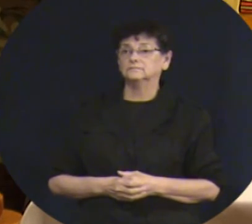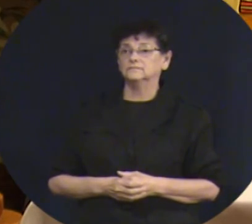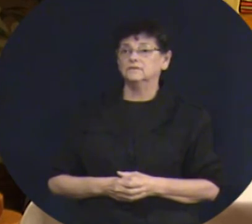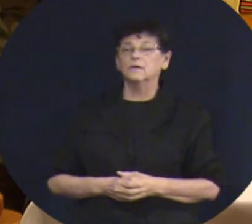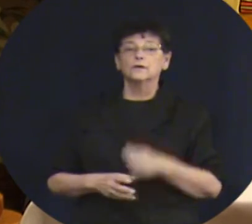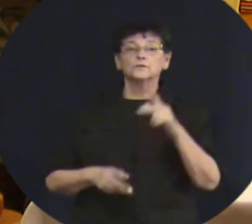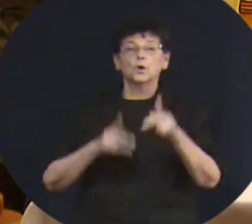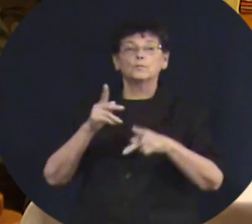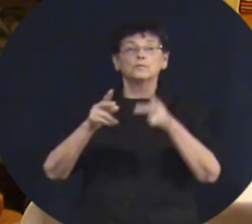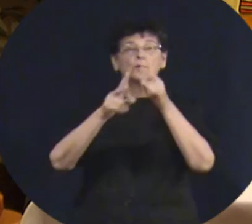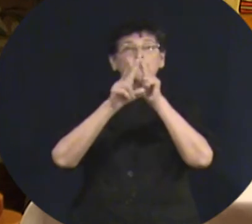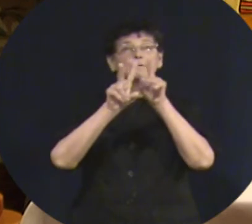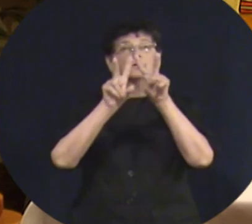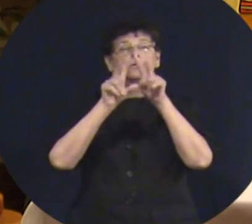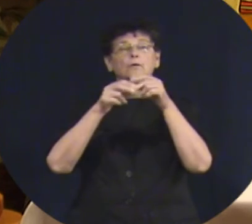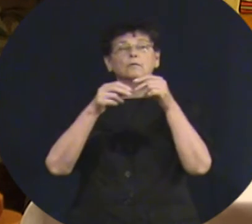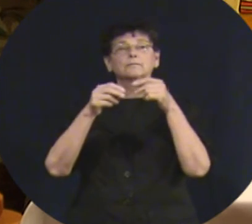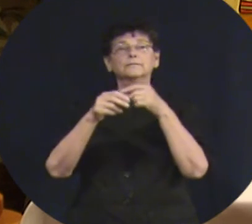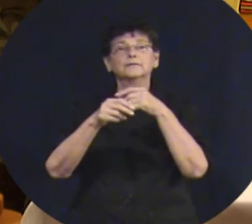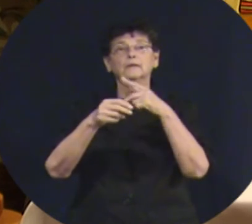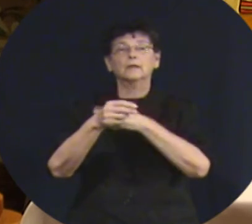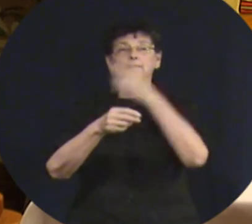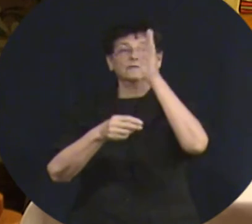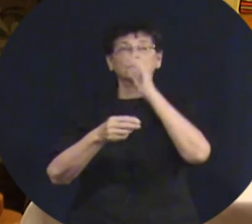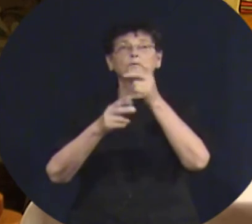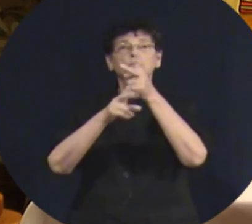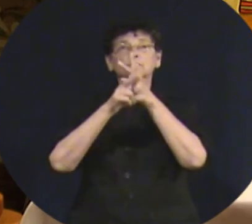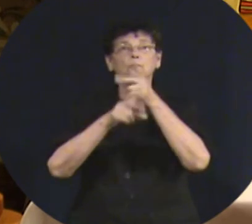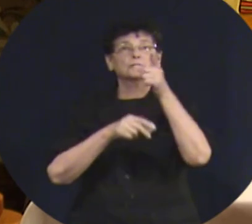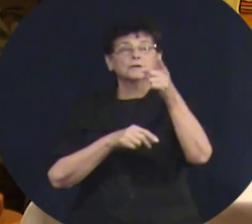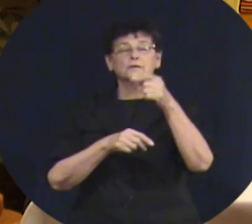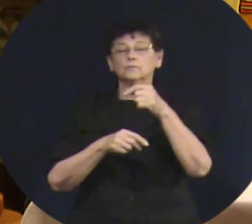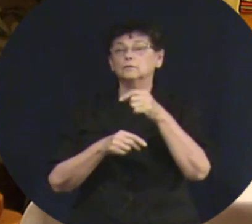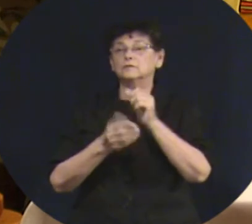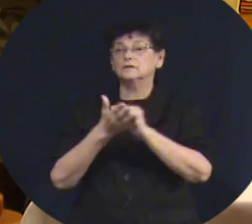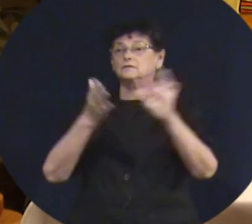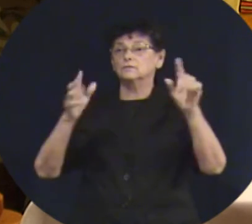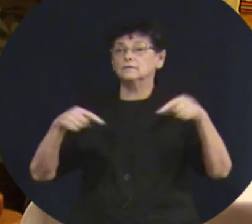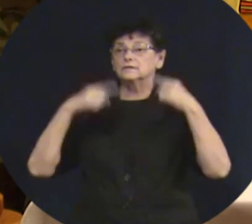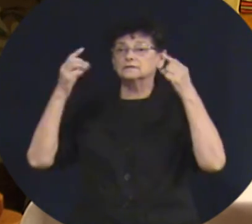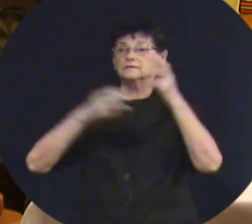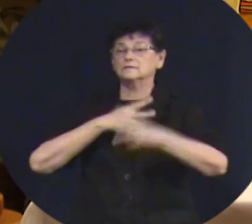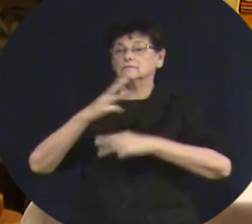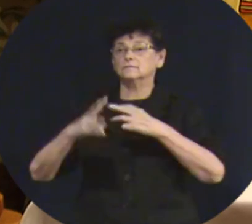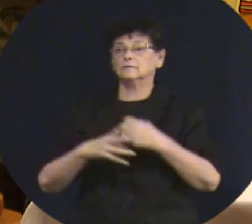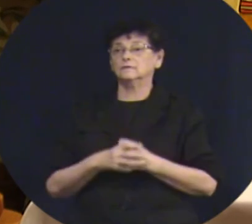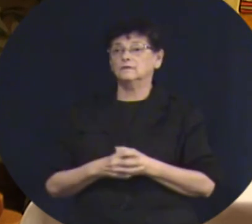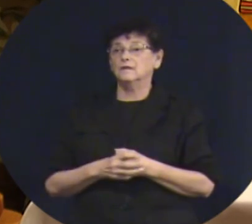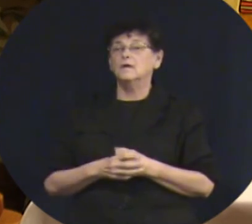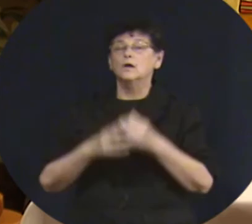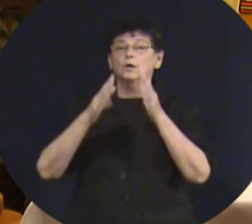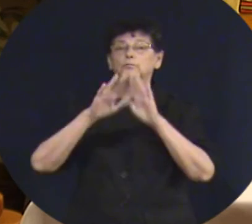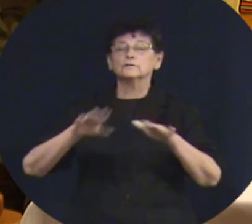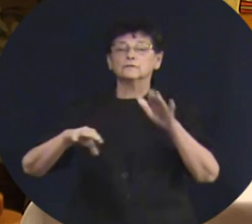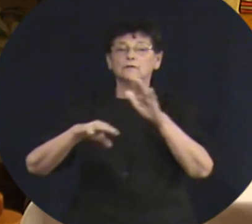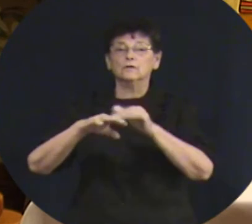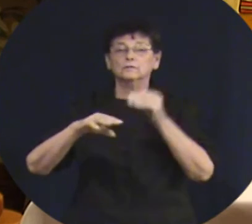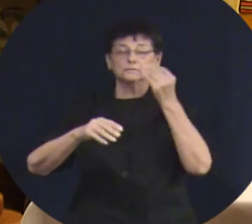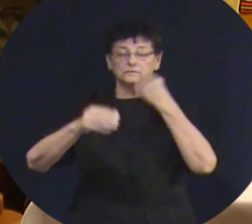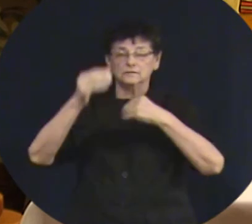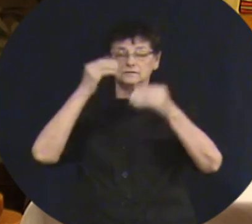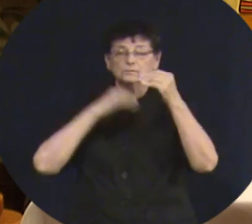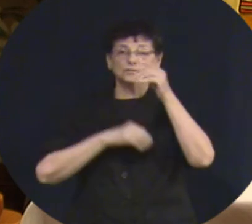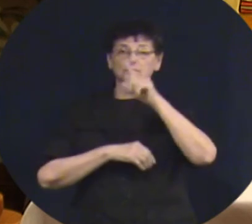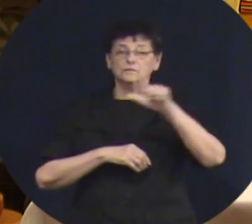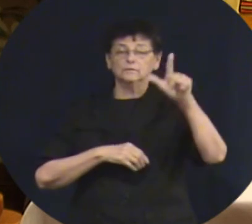Dear people, behold the Lamb of God. Behold him who takes away the sins of the world. Blessed are those called